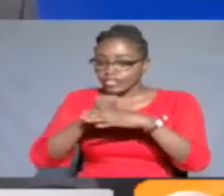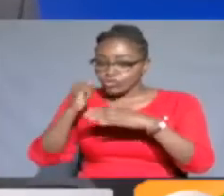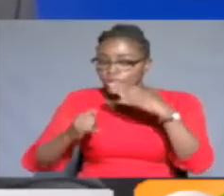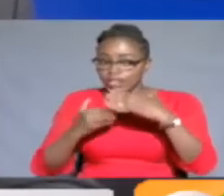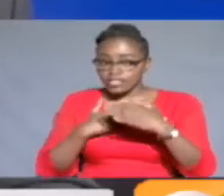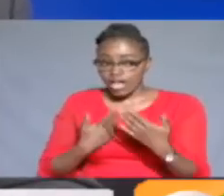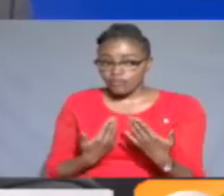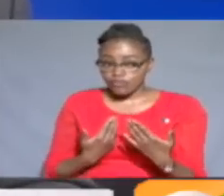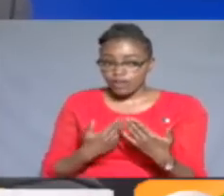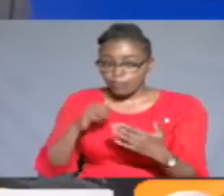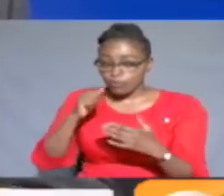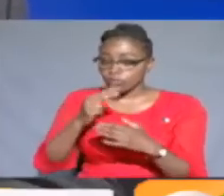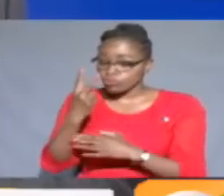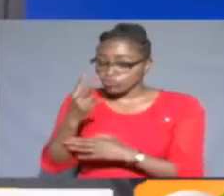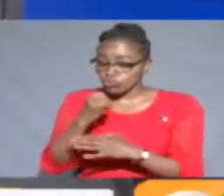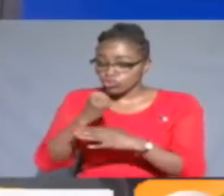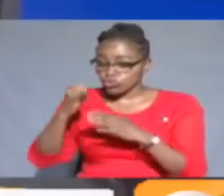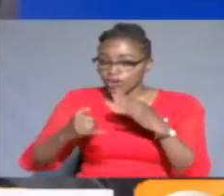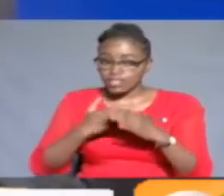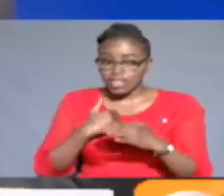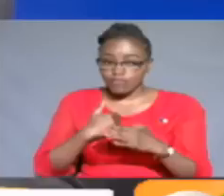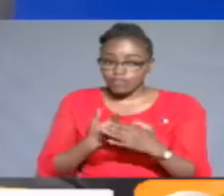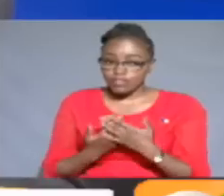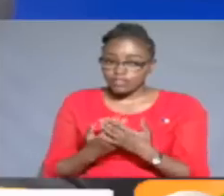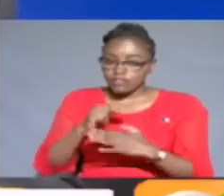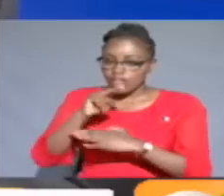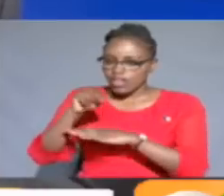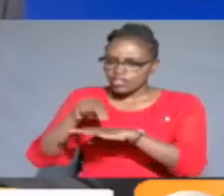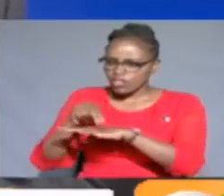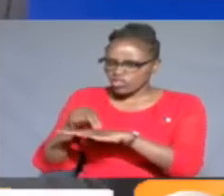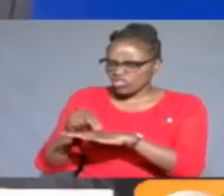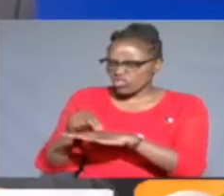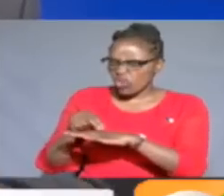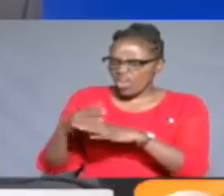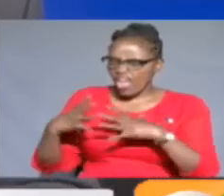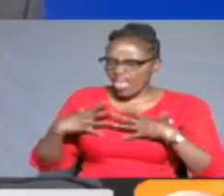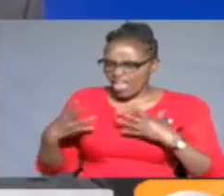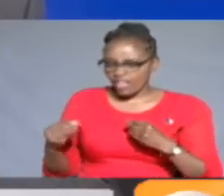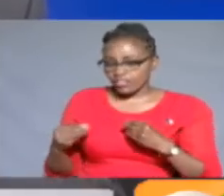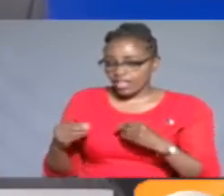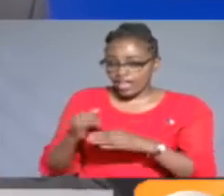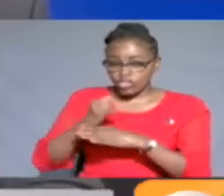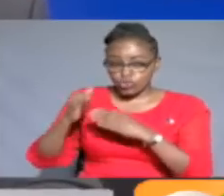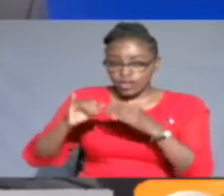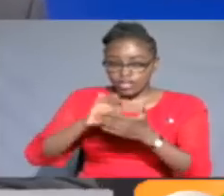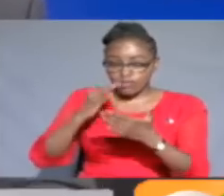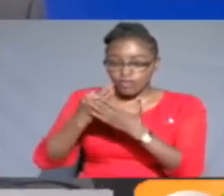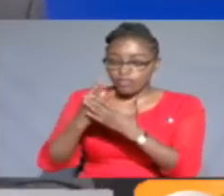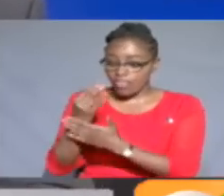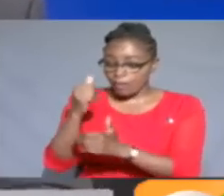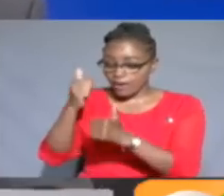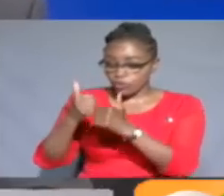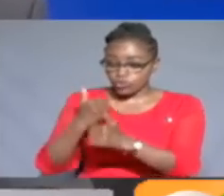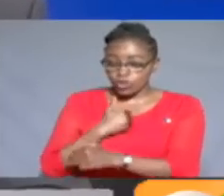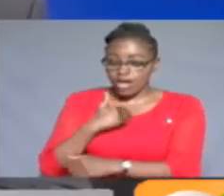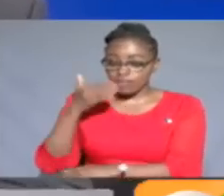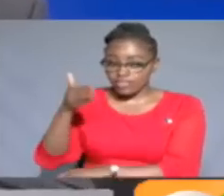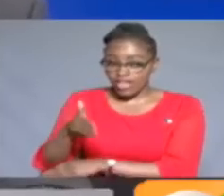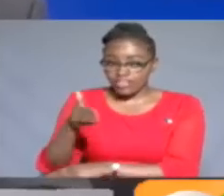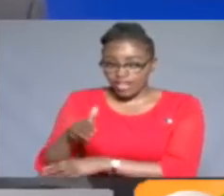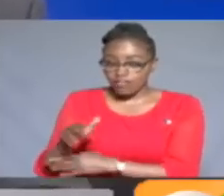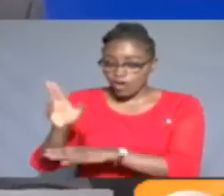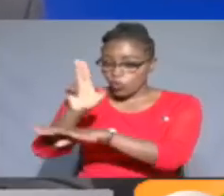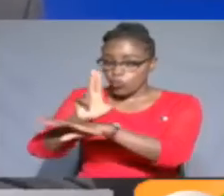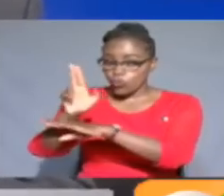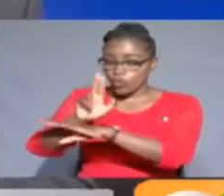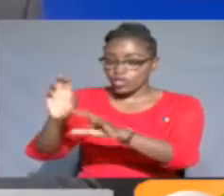You can actually have two insurance. You can have the National Social Health Insurance. And I believe even the money we have there now, we are not